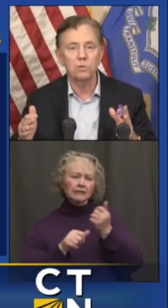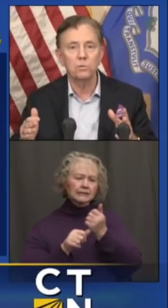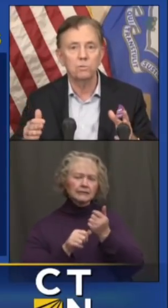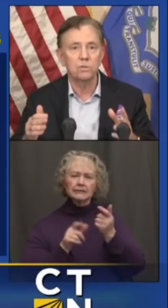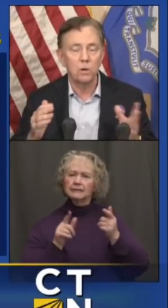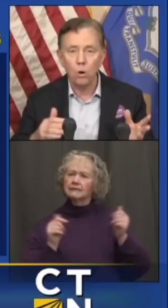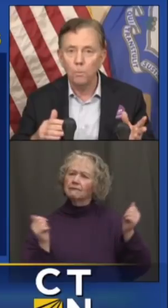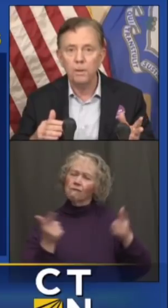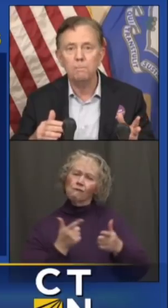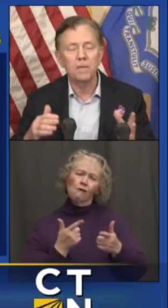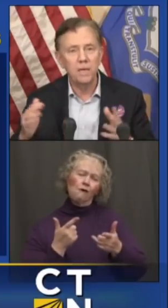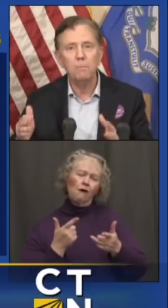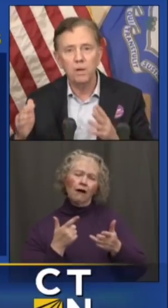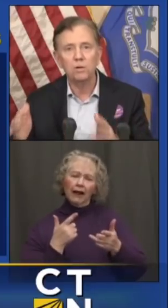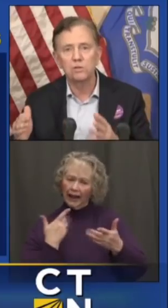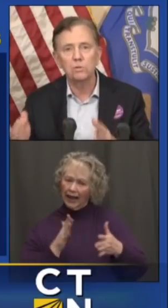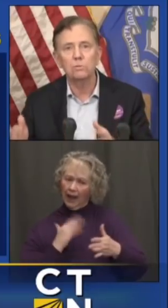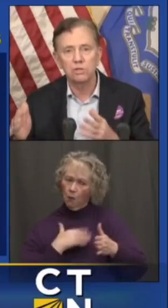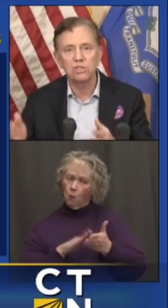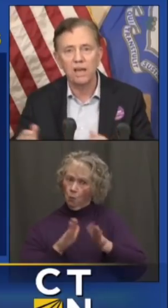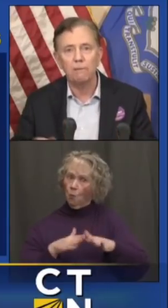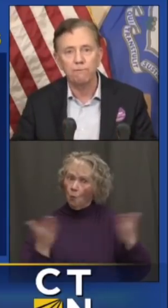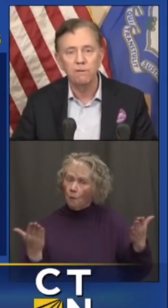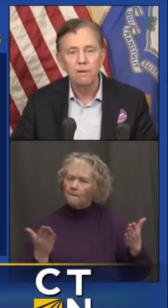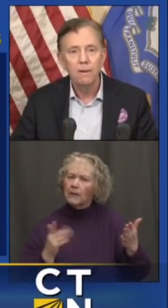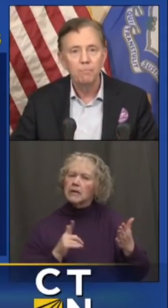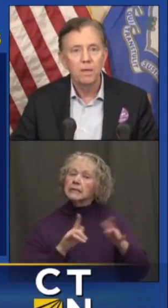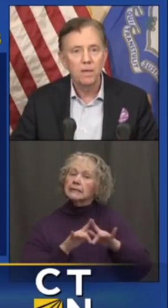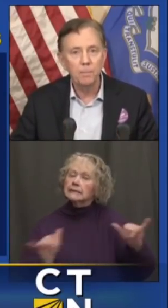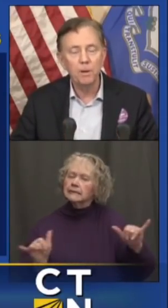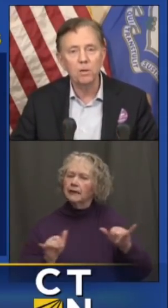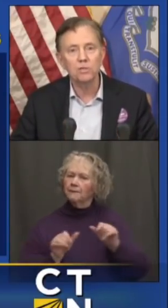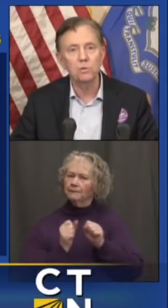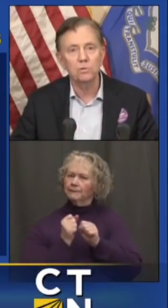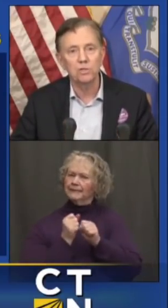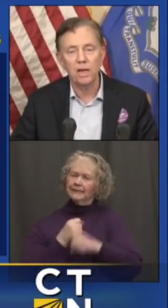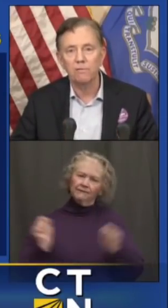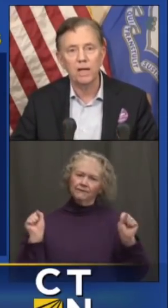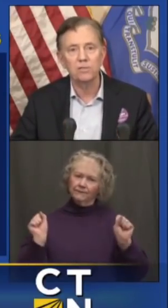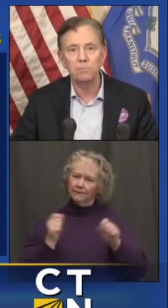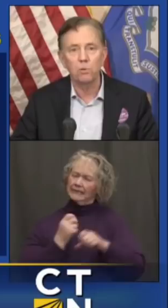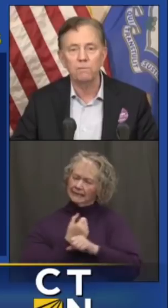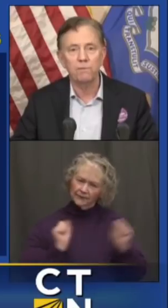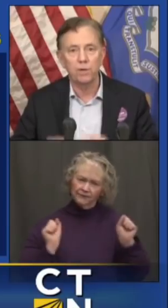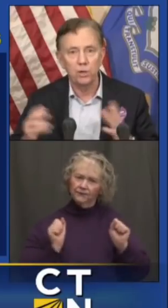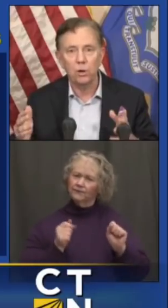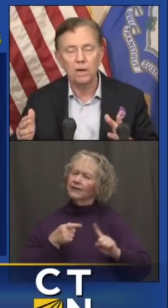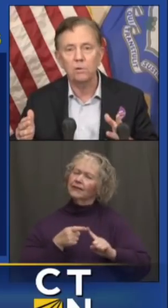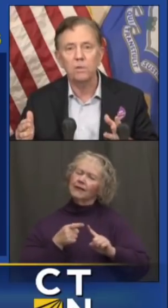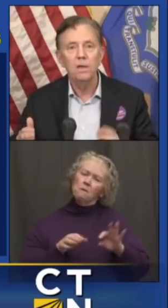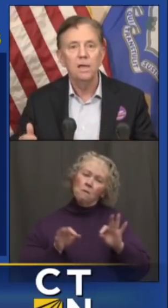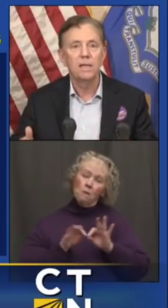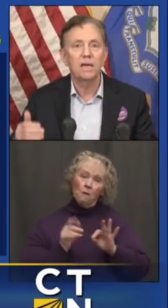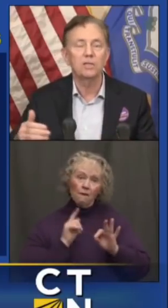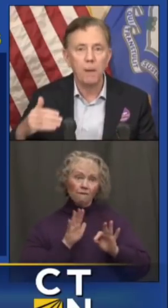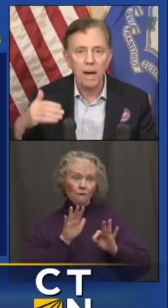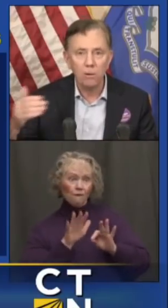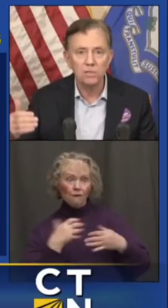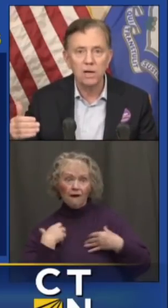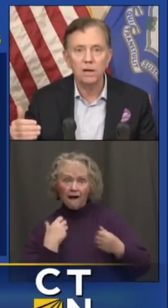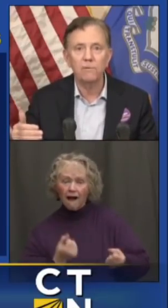direction, and what that means. I mean, I've been so proud of our schools. I've been so proud of our teachers. I've been so proud of the paras, so proud of the